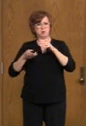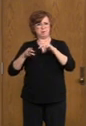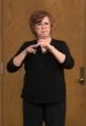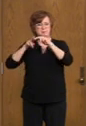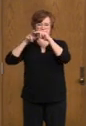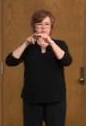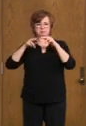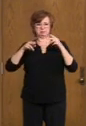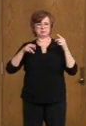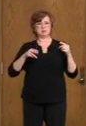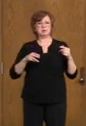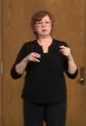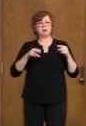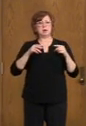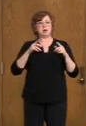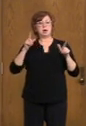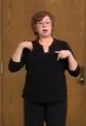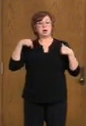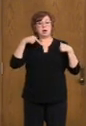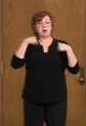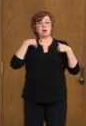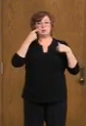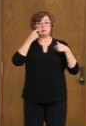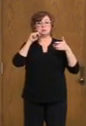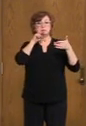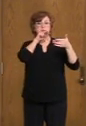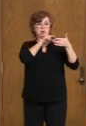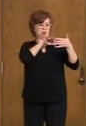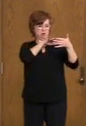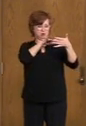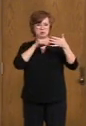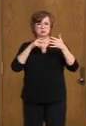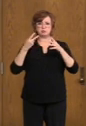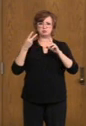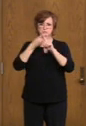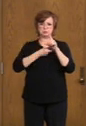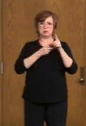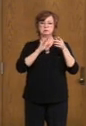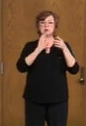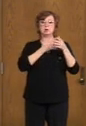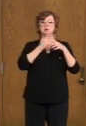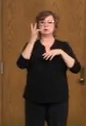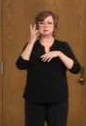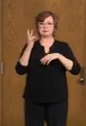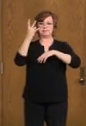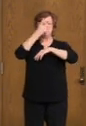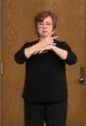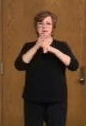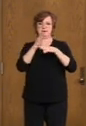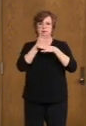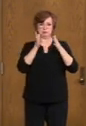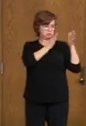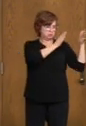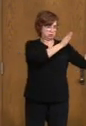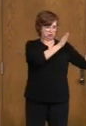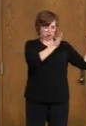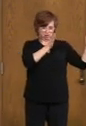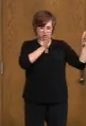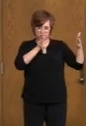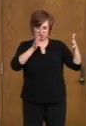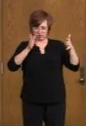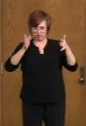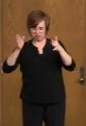over the course of the last couple of months here, and I would maybe just start this with the measures that we have in place are not insignificant. They're very significant